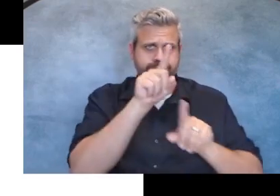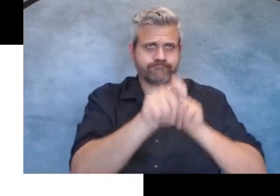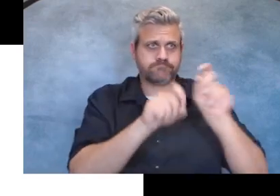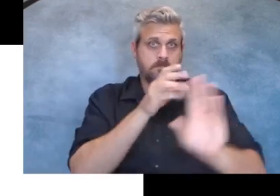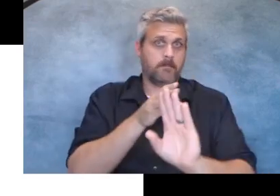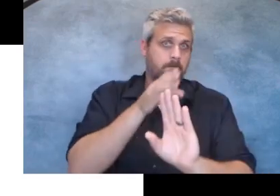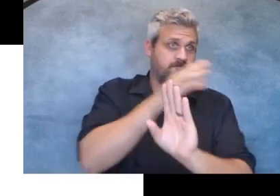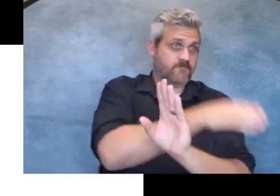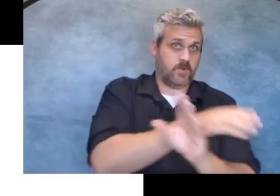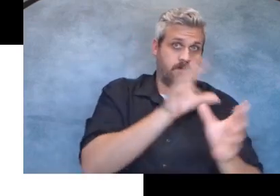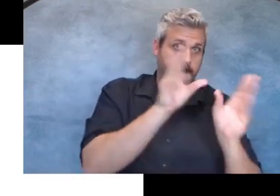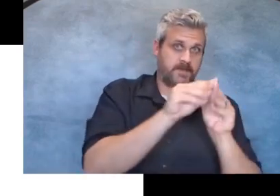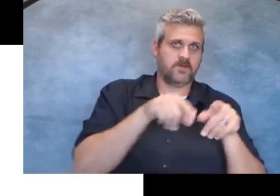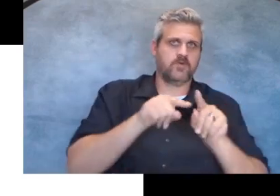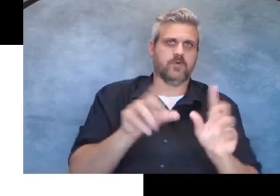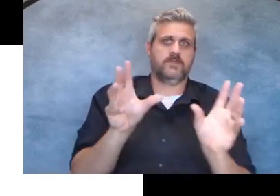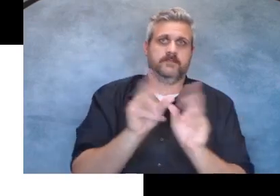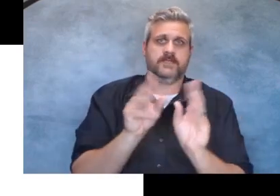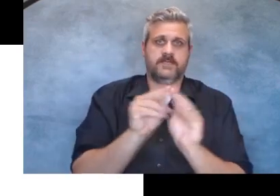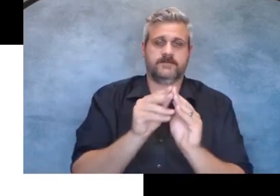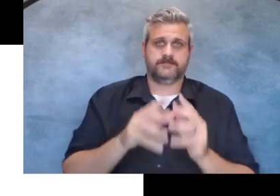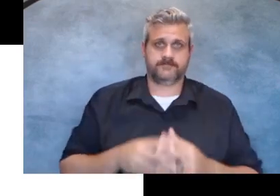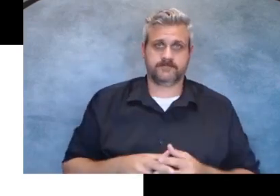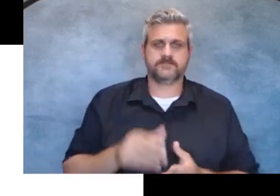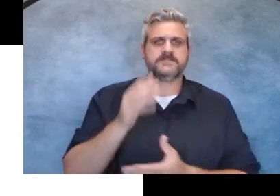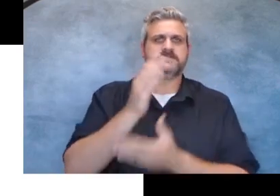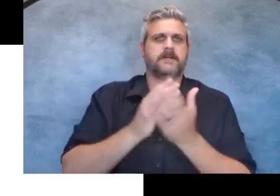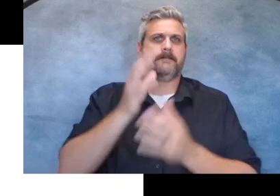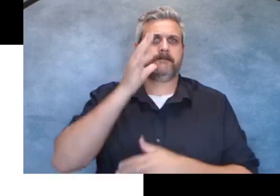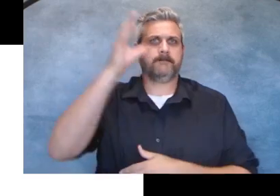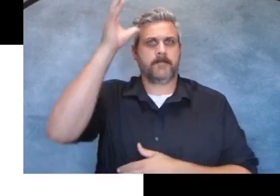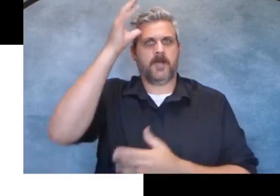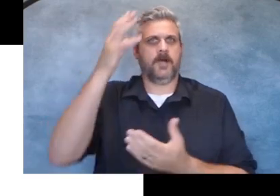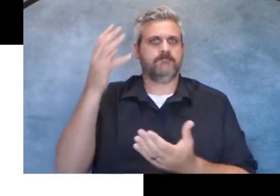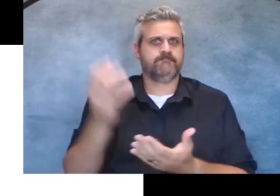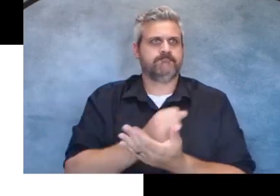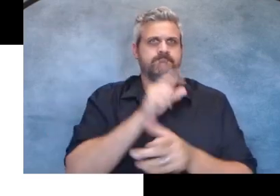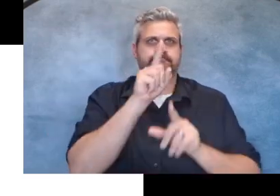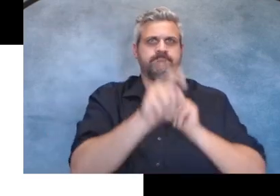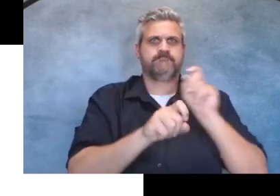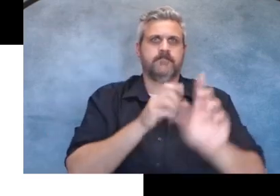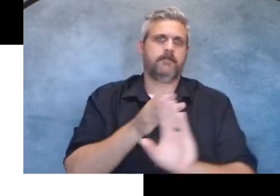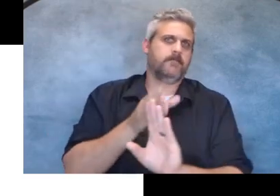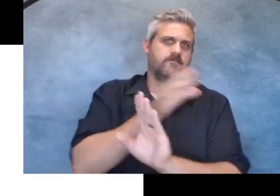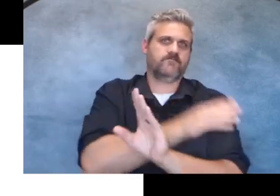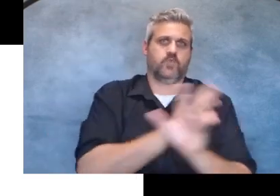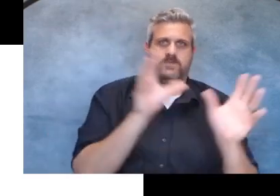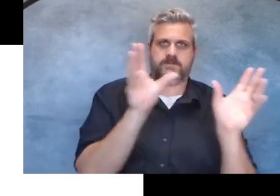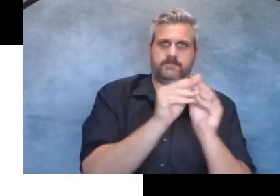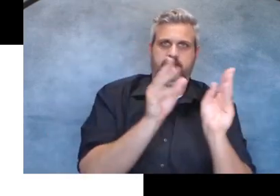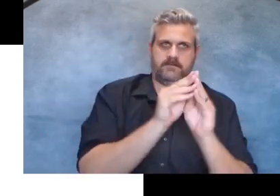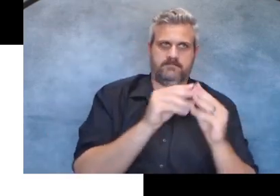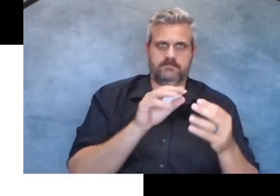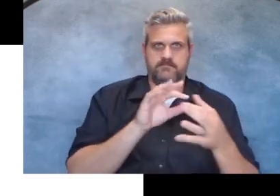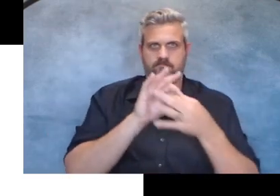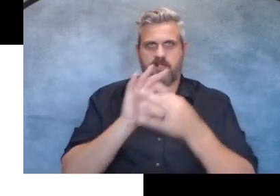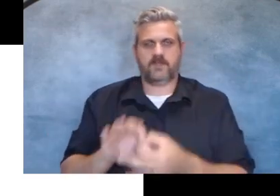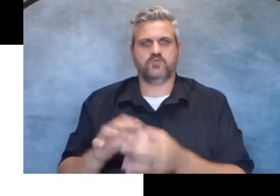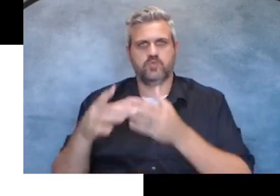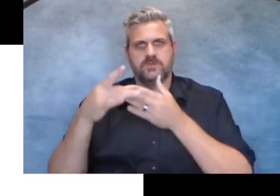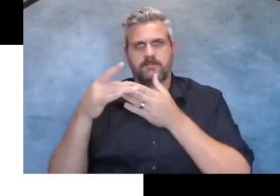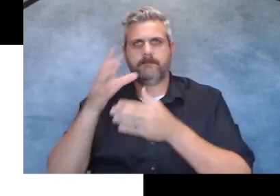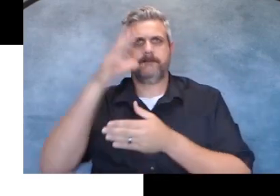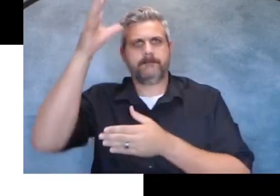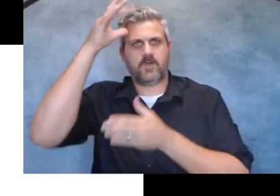questions before or during the meeting. Some parents take the opportunity to ask questions before the meeting regarding the Parent